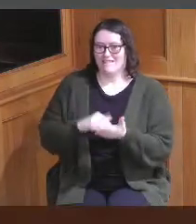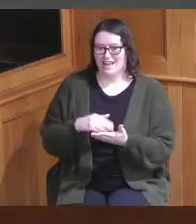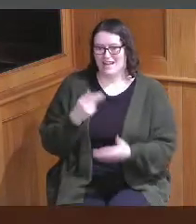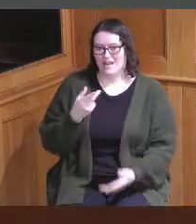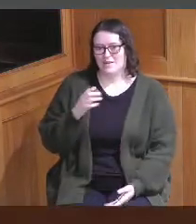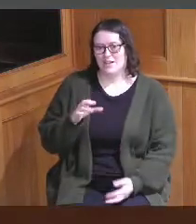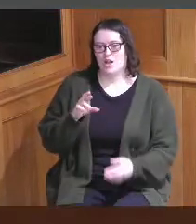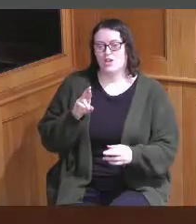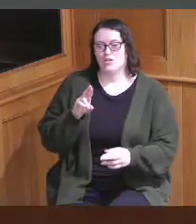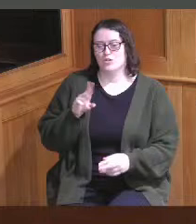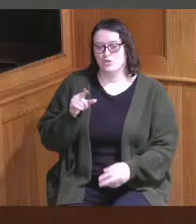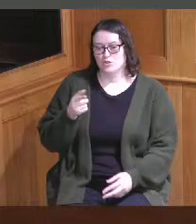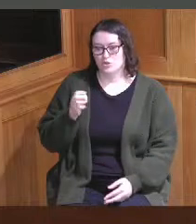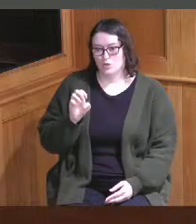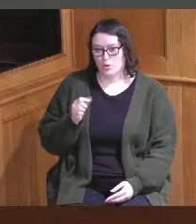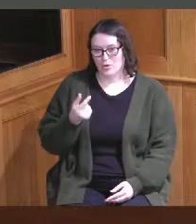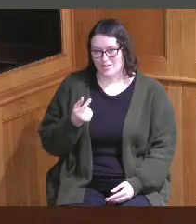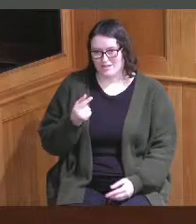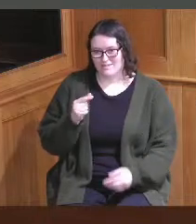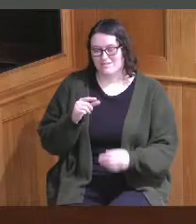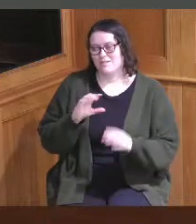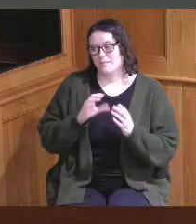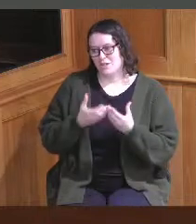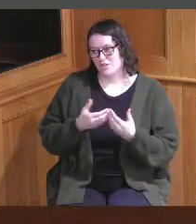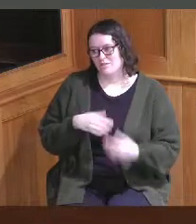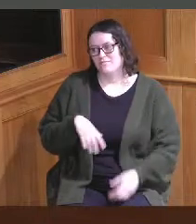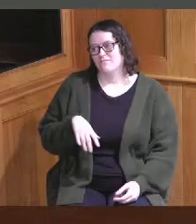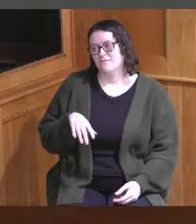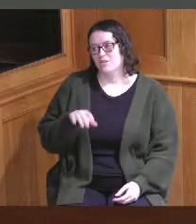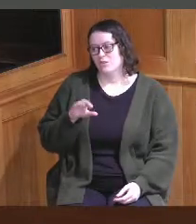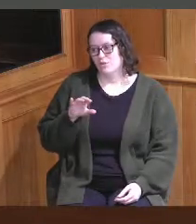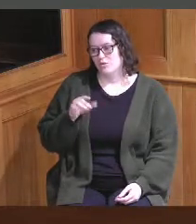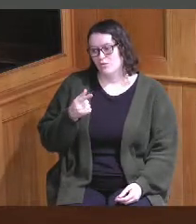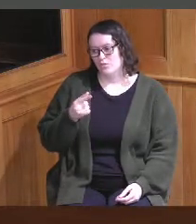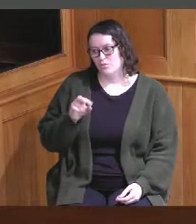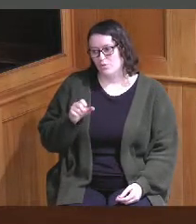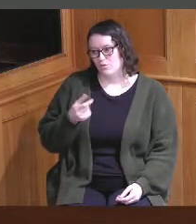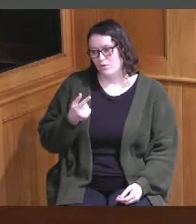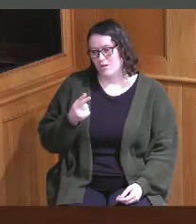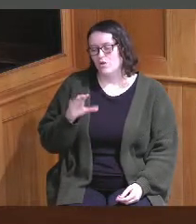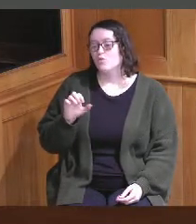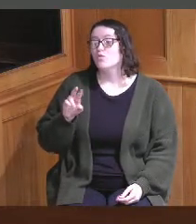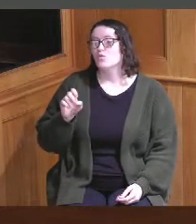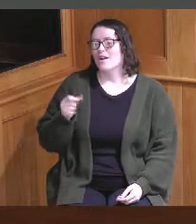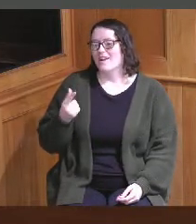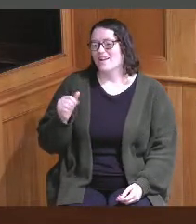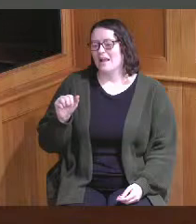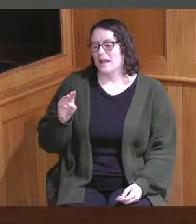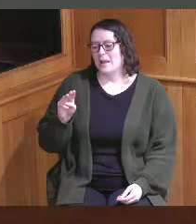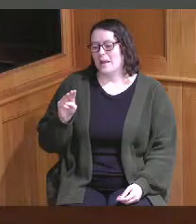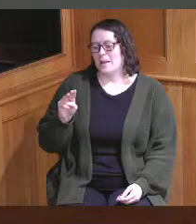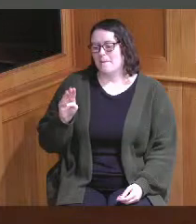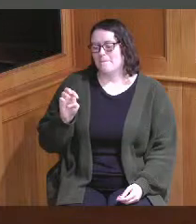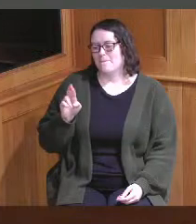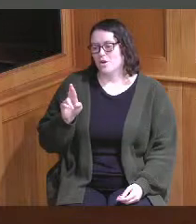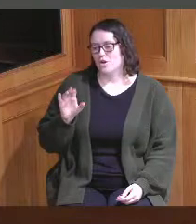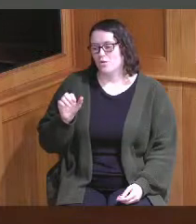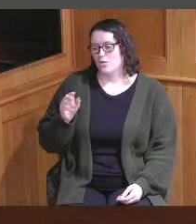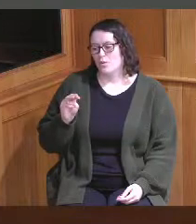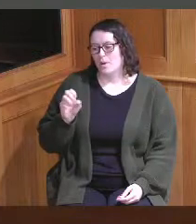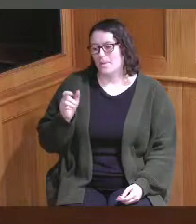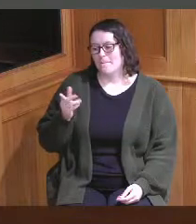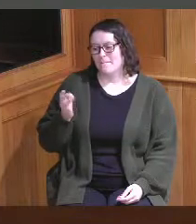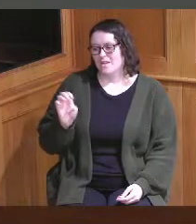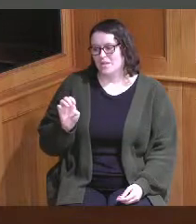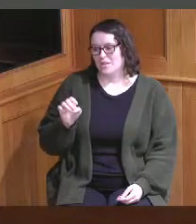Zoning Commission. That's Craig Abercrombie. Item number 9 is a resolution. This comes off of the report you heard from Engineer